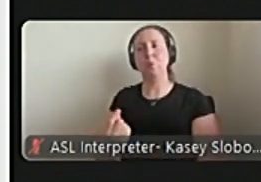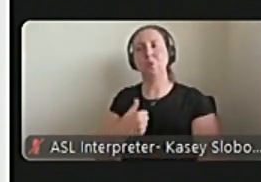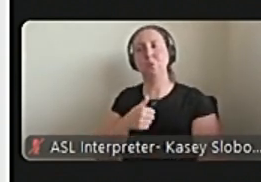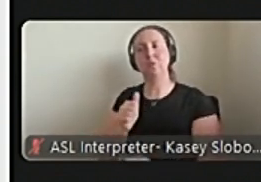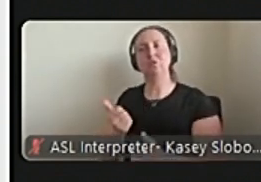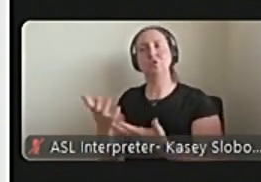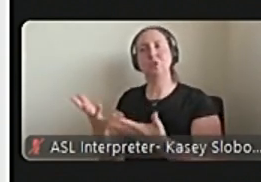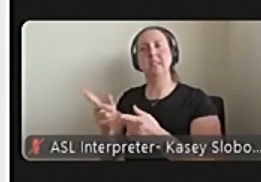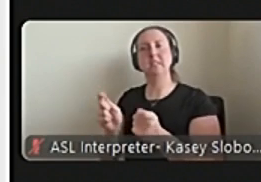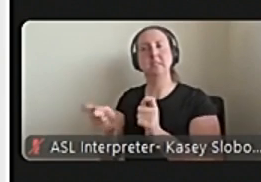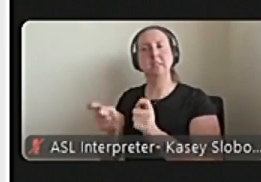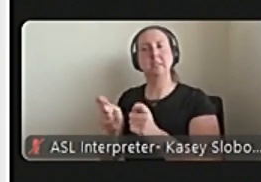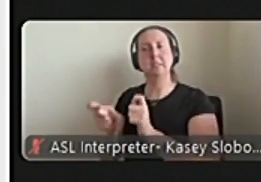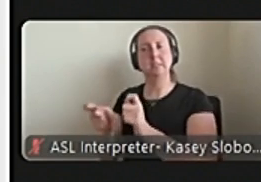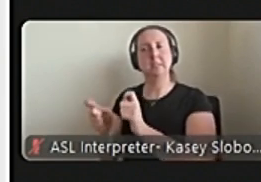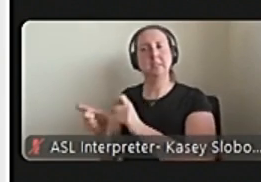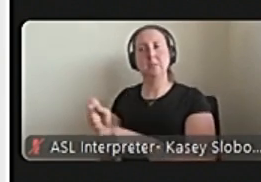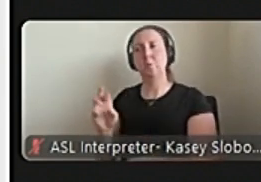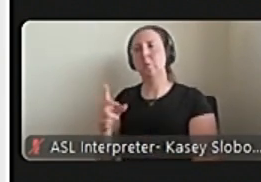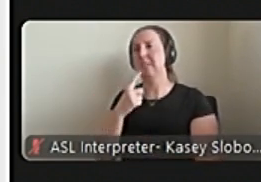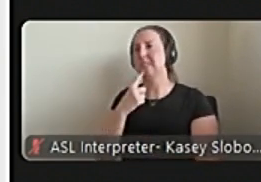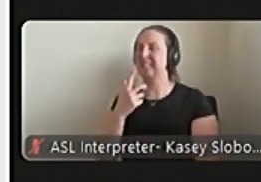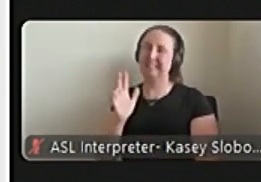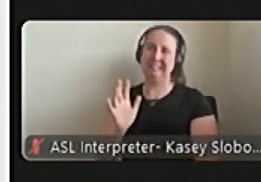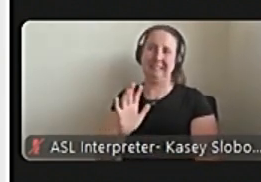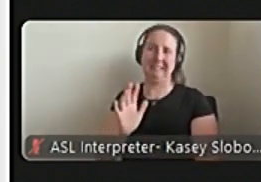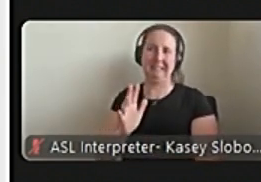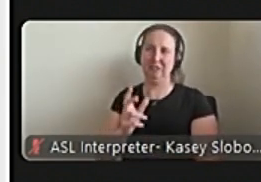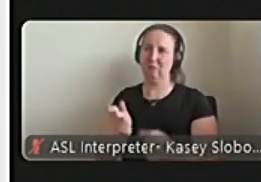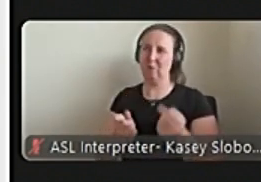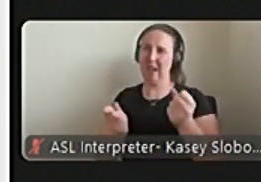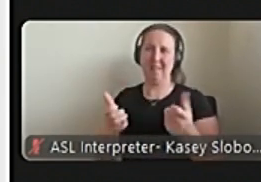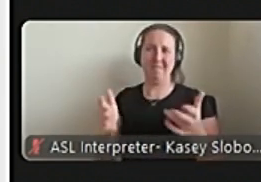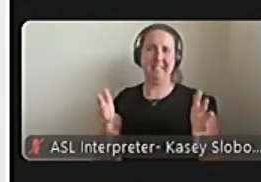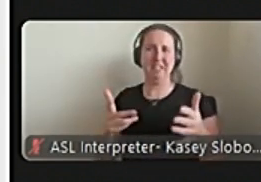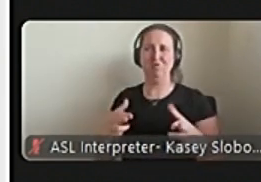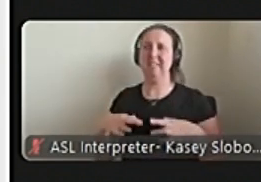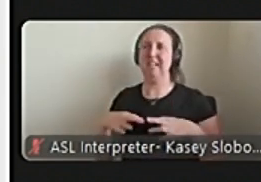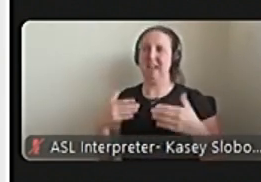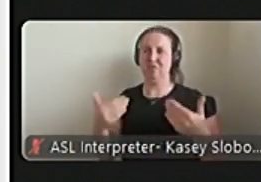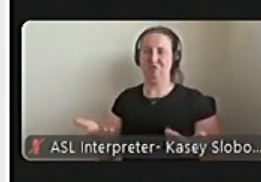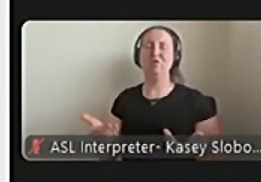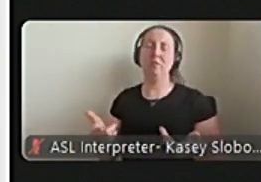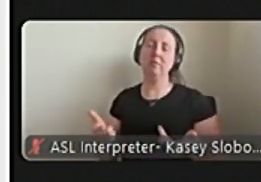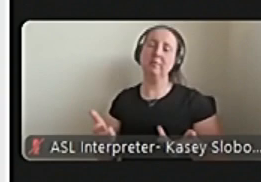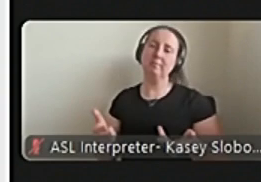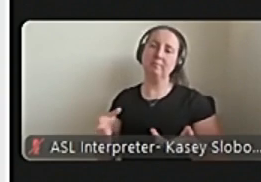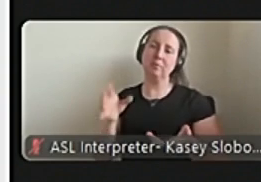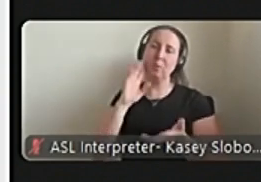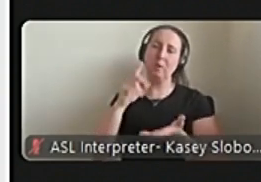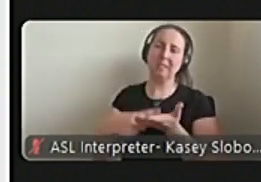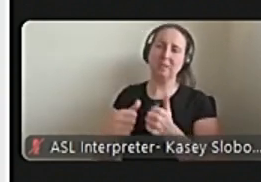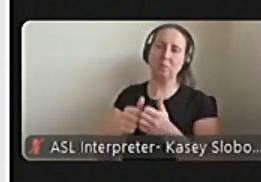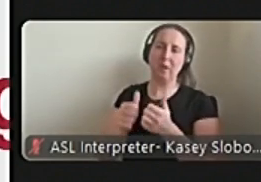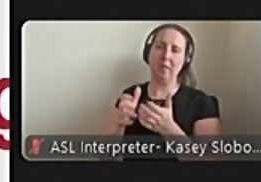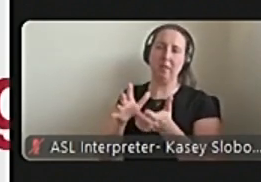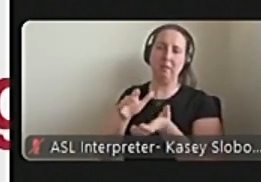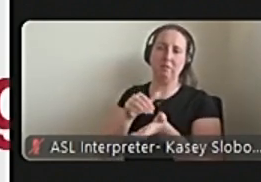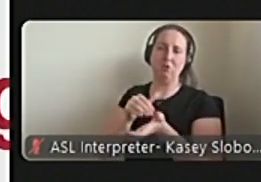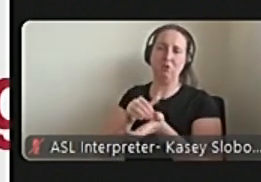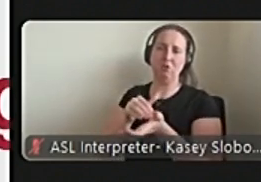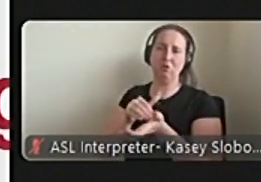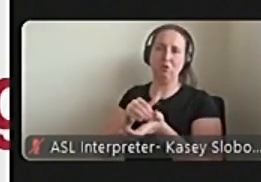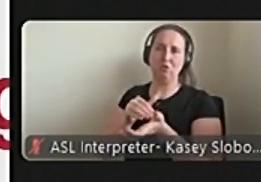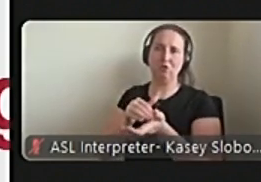say, it's time to retire from driving. What are our options? That's usually what's going on in the more moderate